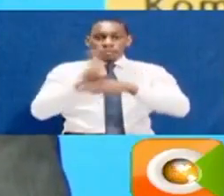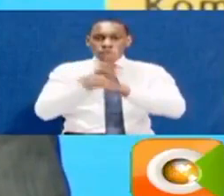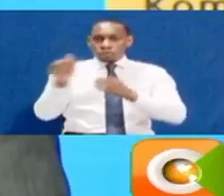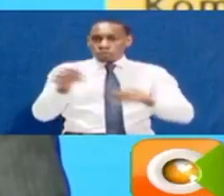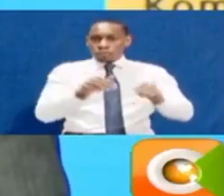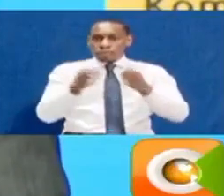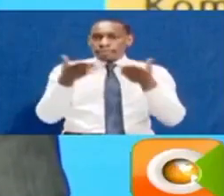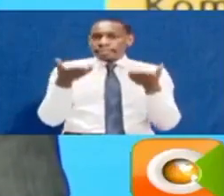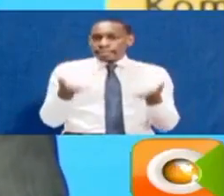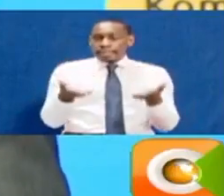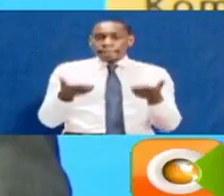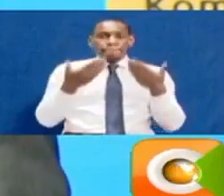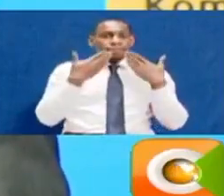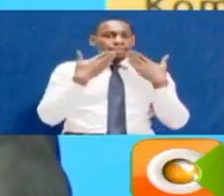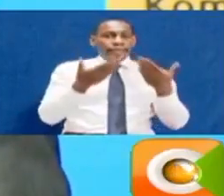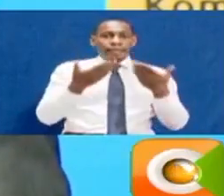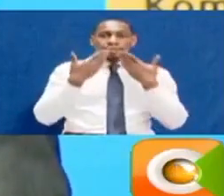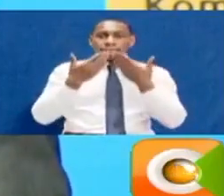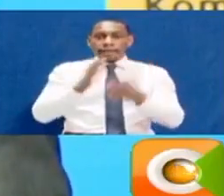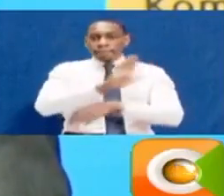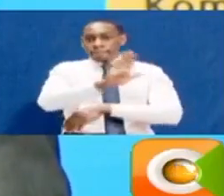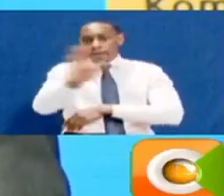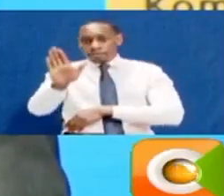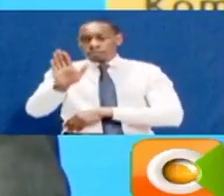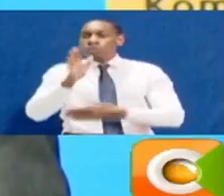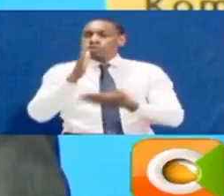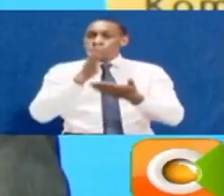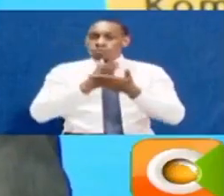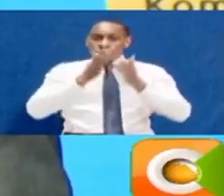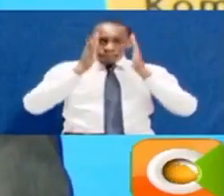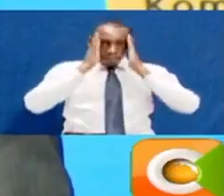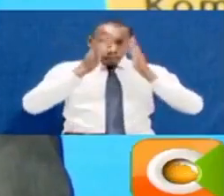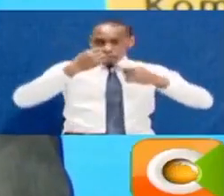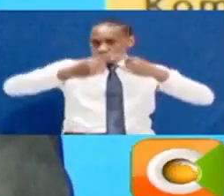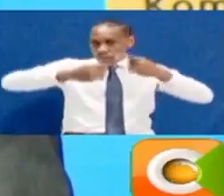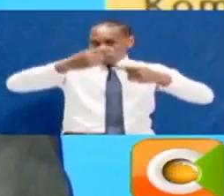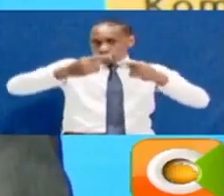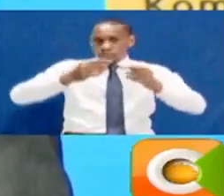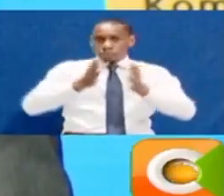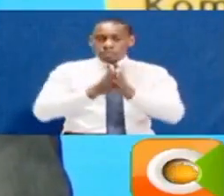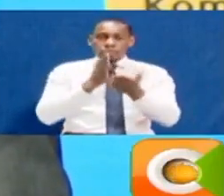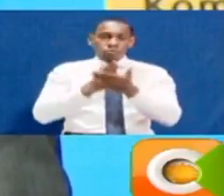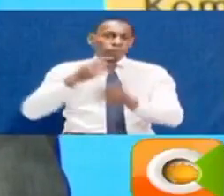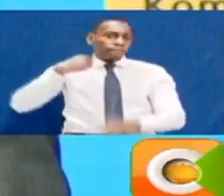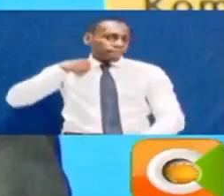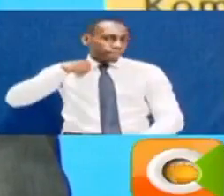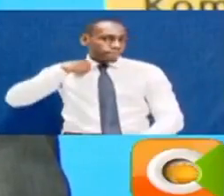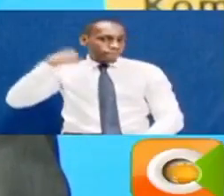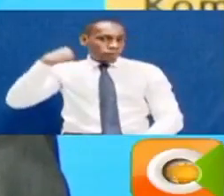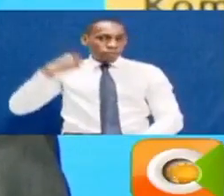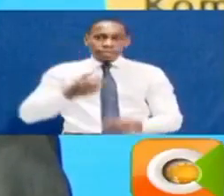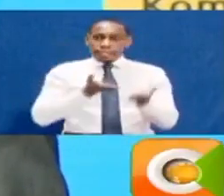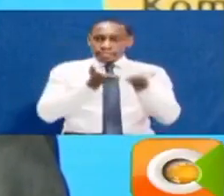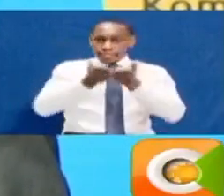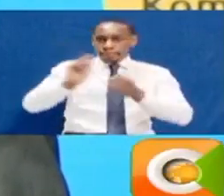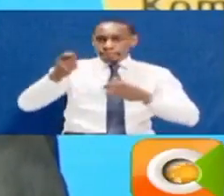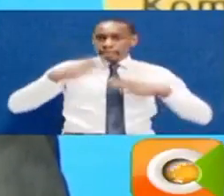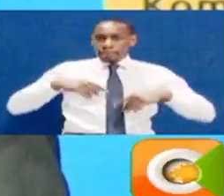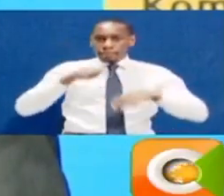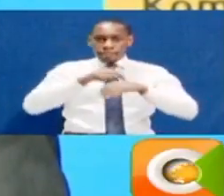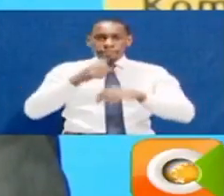opportunity to thank them for their dedication and devotion to serve Kenyans even in the